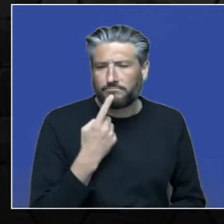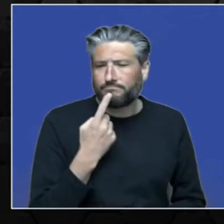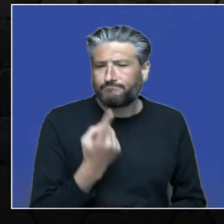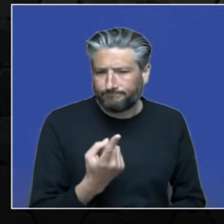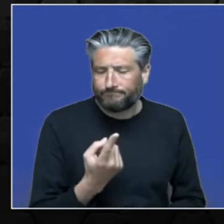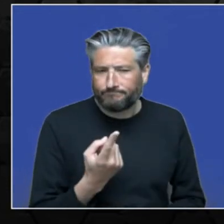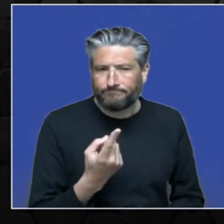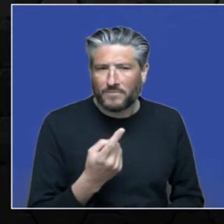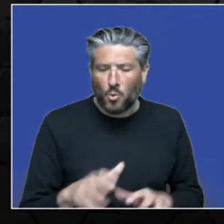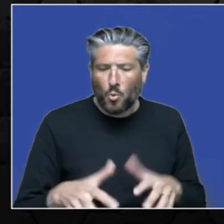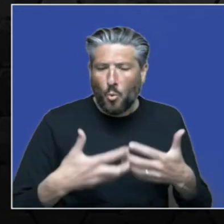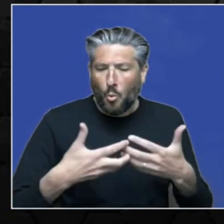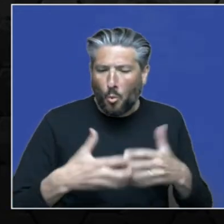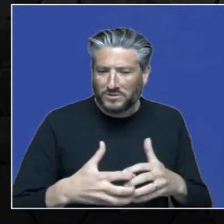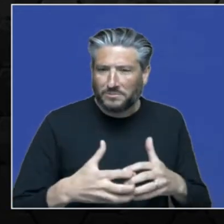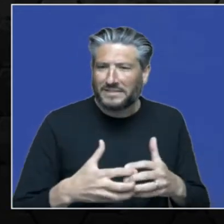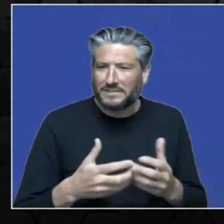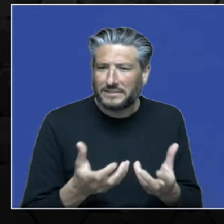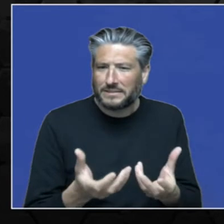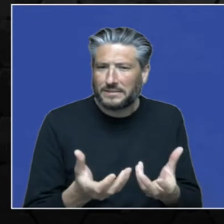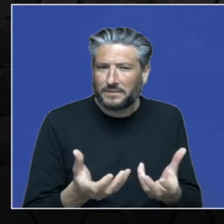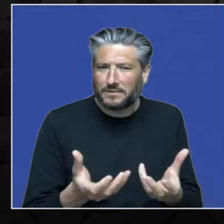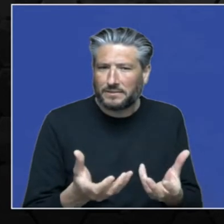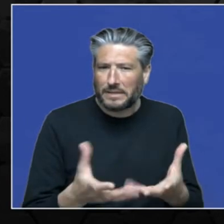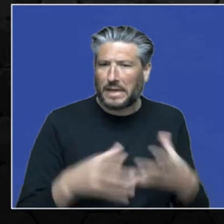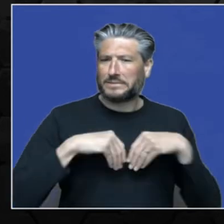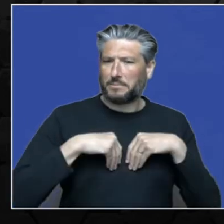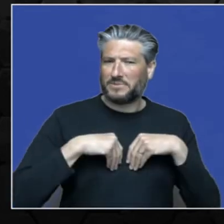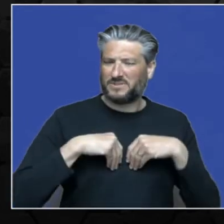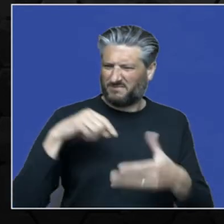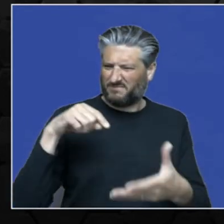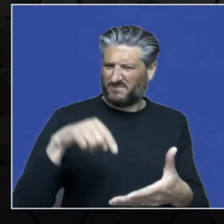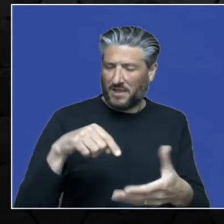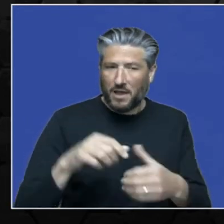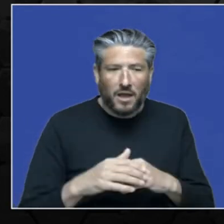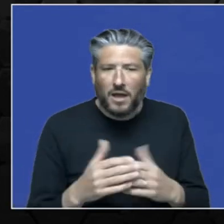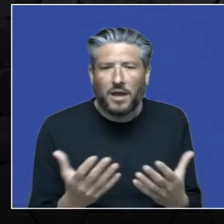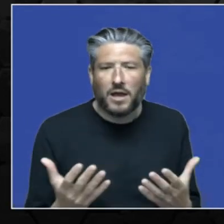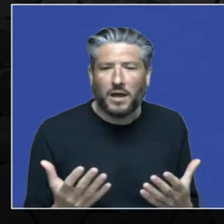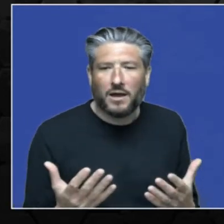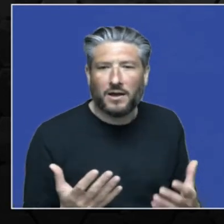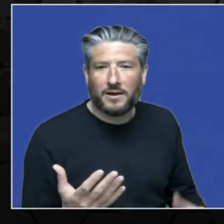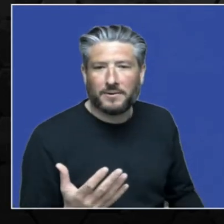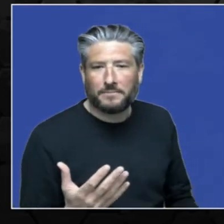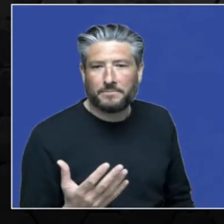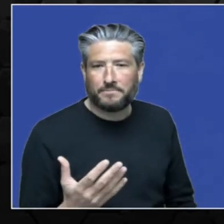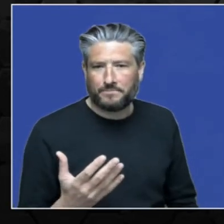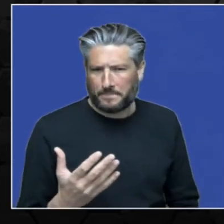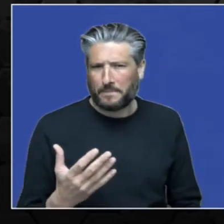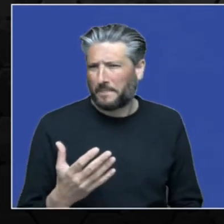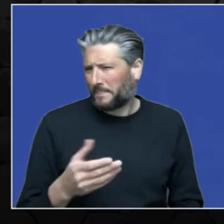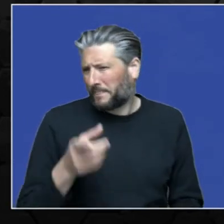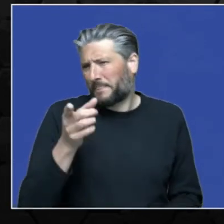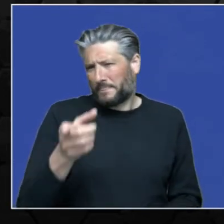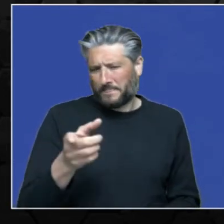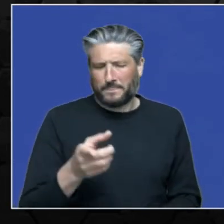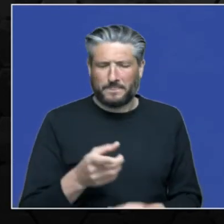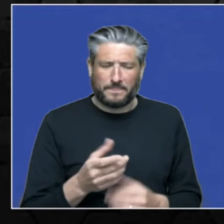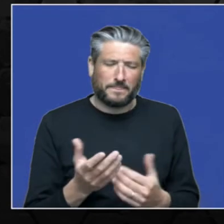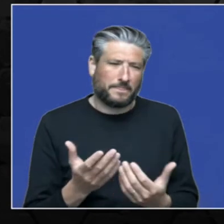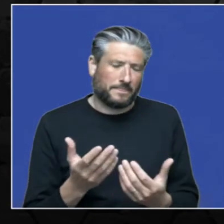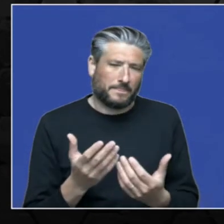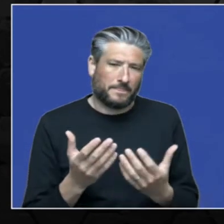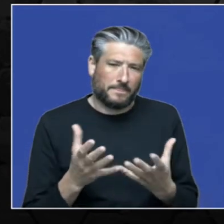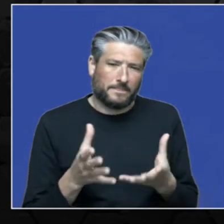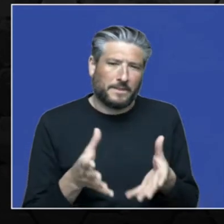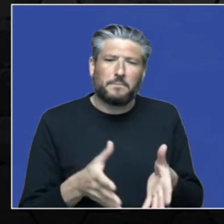phases to quickly identify the main points. It literally just takes out the main points of the sentence and leaves out the others. So, which